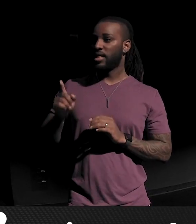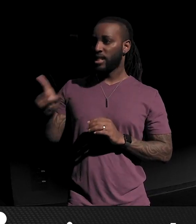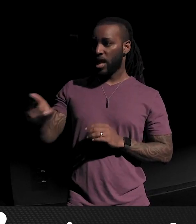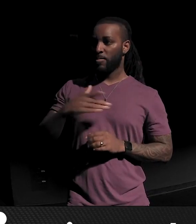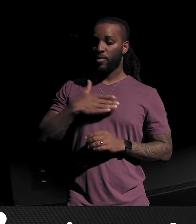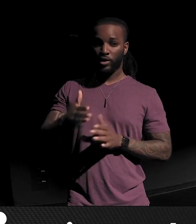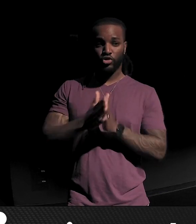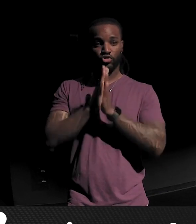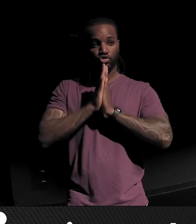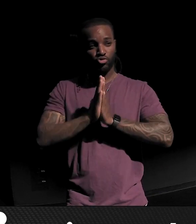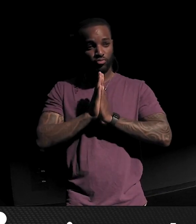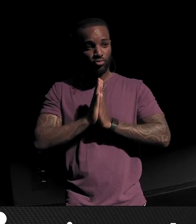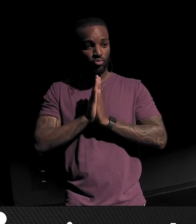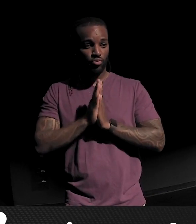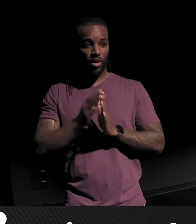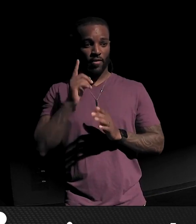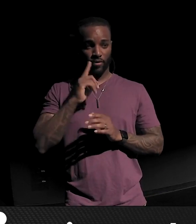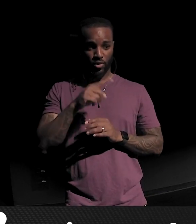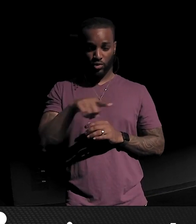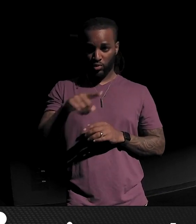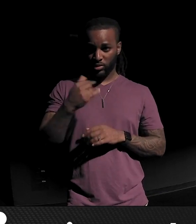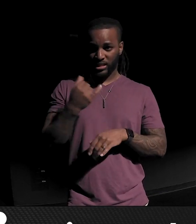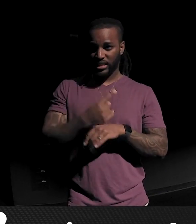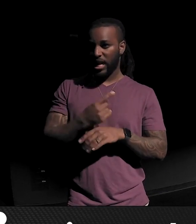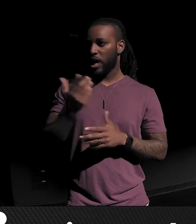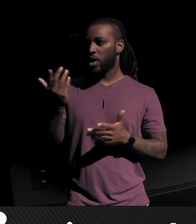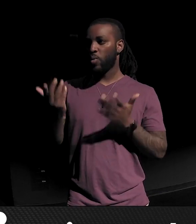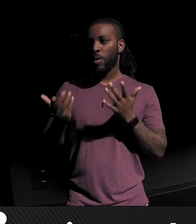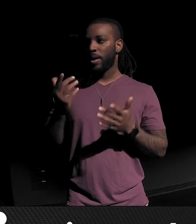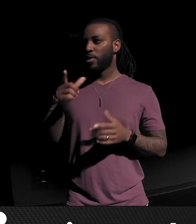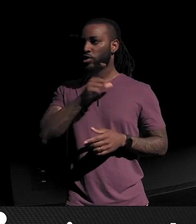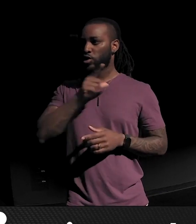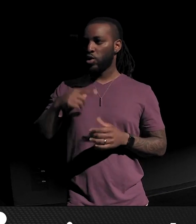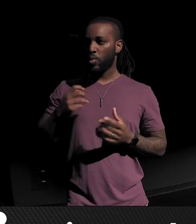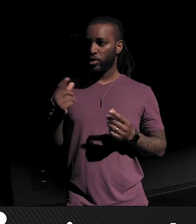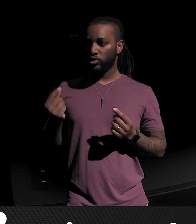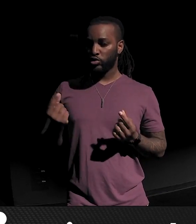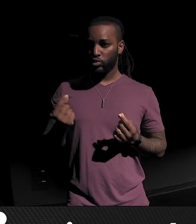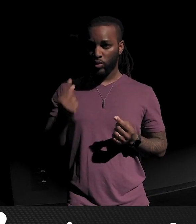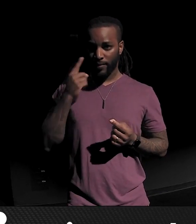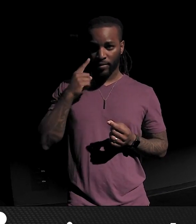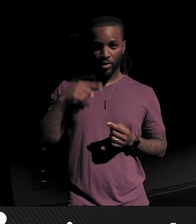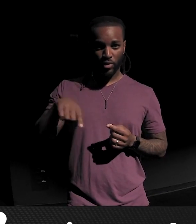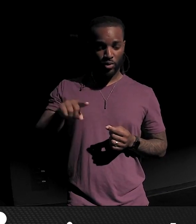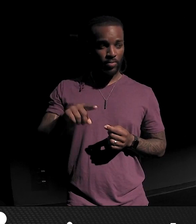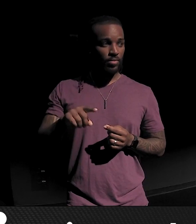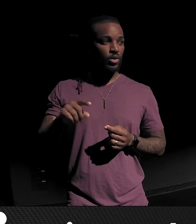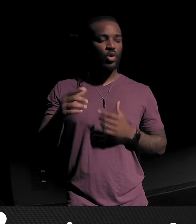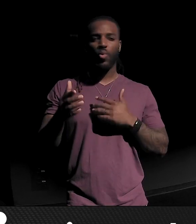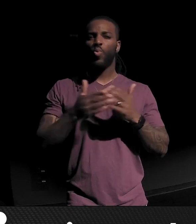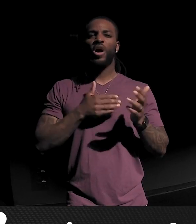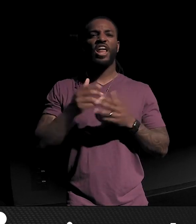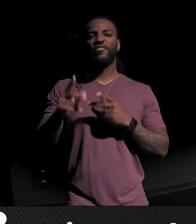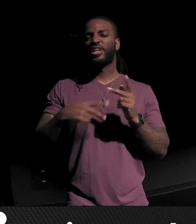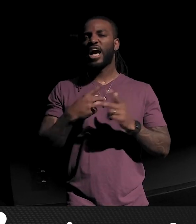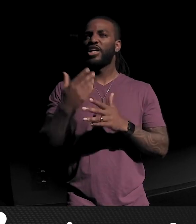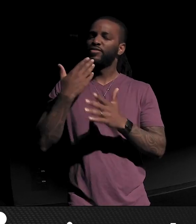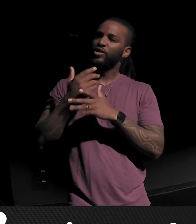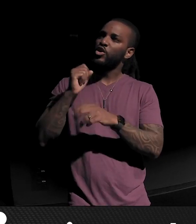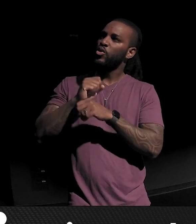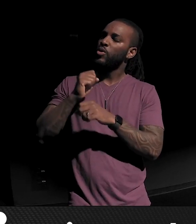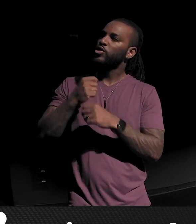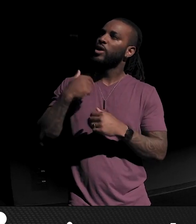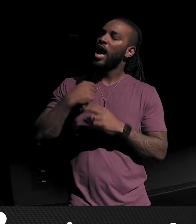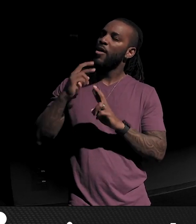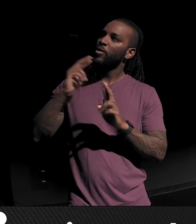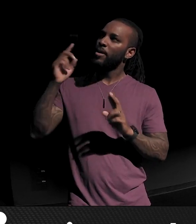in anticipation of today. What might the Lord want to do? What, Lord, do you have, what kind of good works do you have prepared in advance